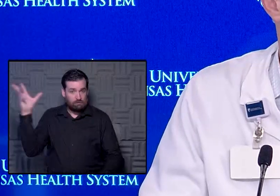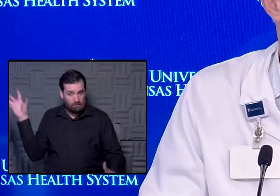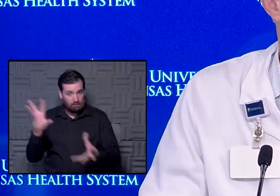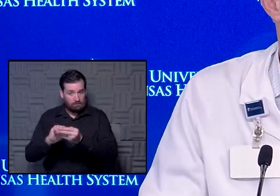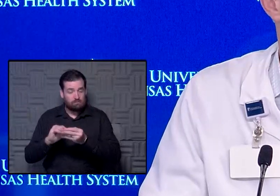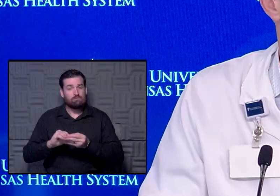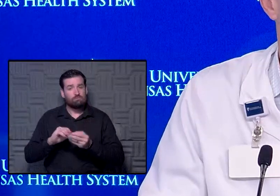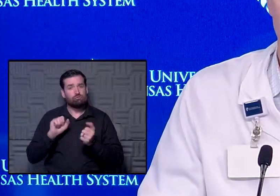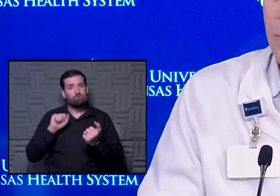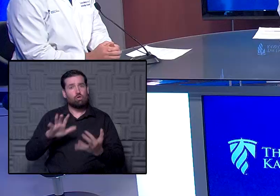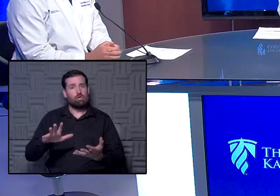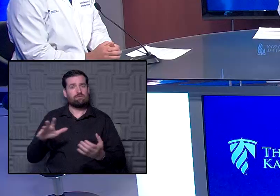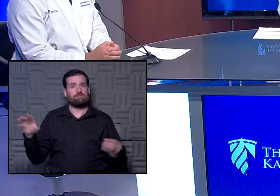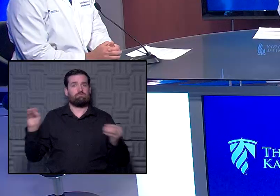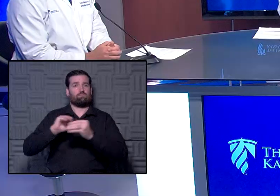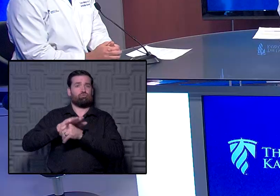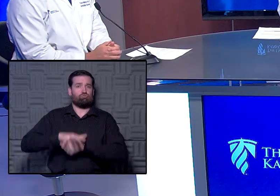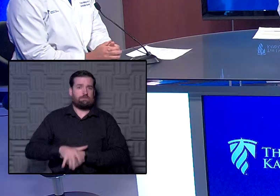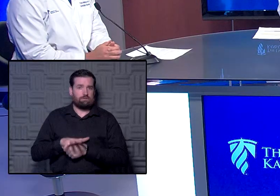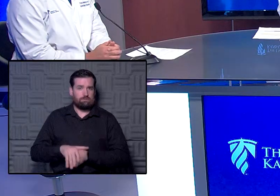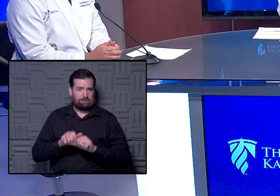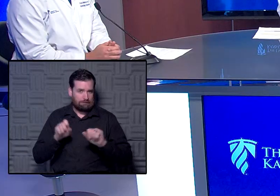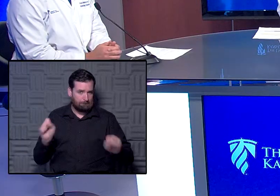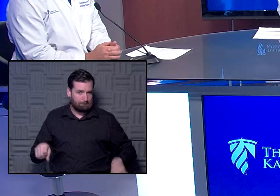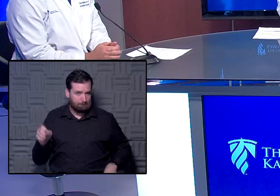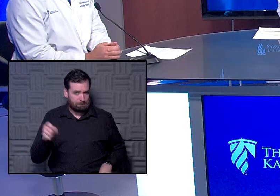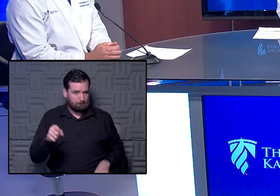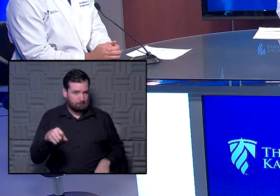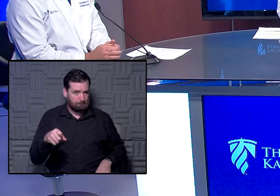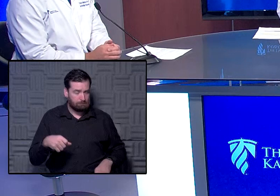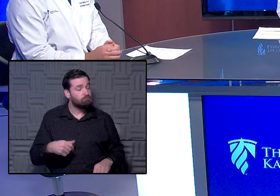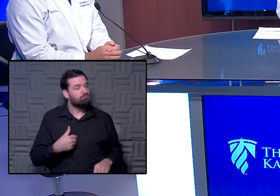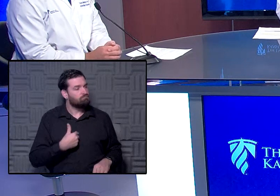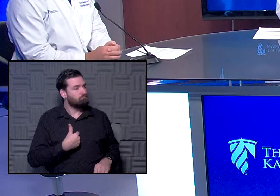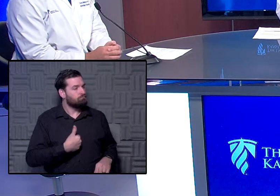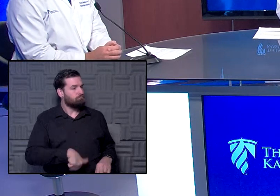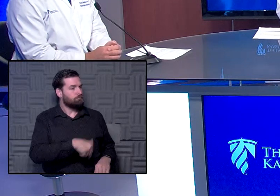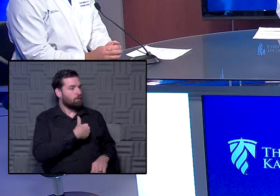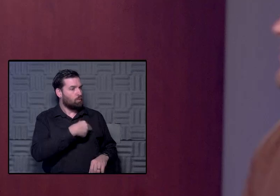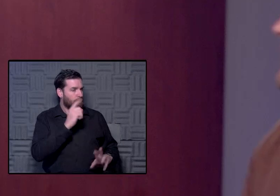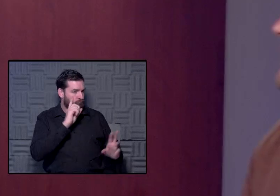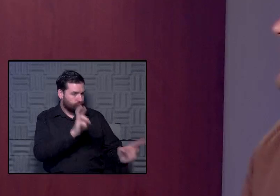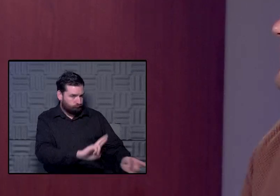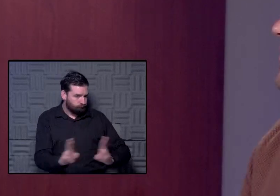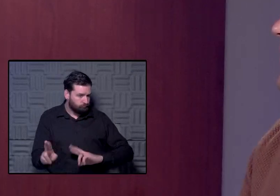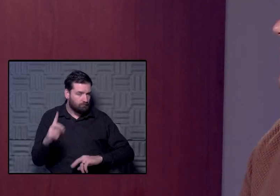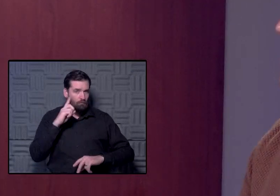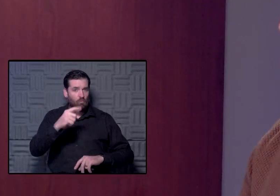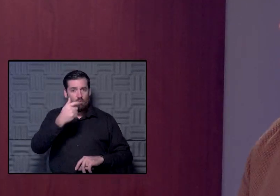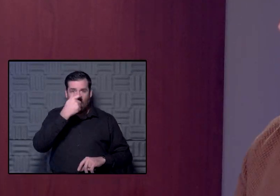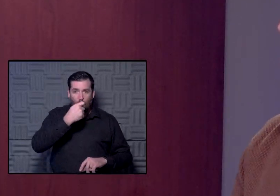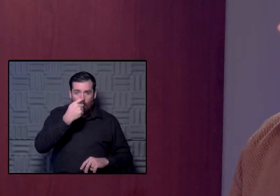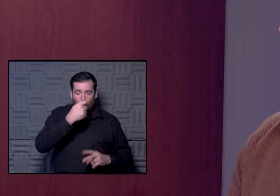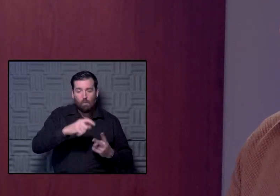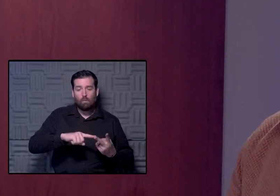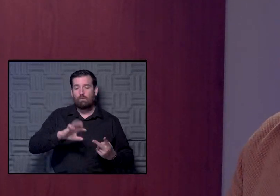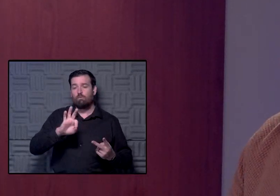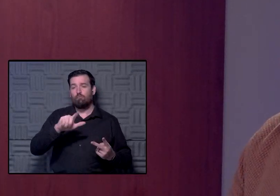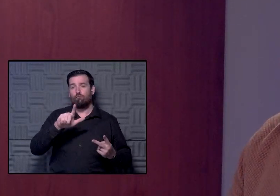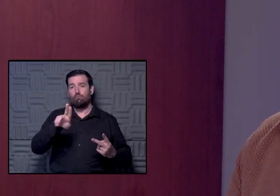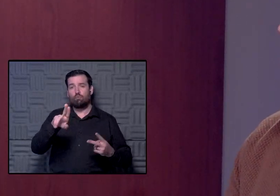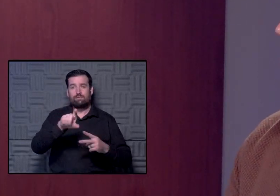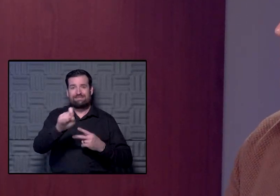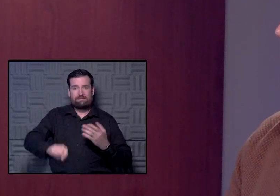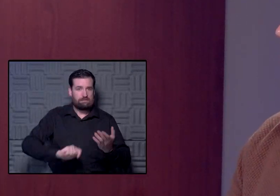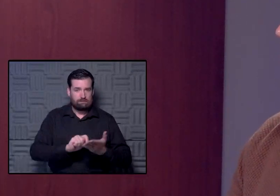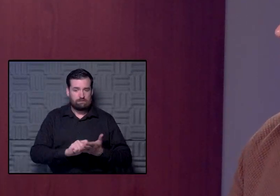is real. Yeah, and I think as we brace for cold and flu season as well, that